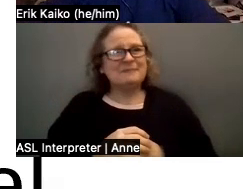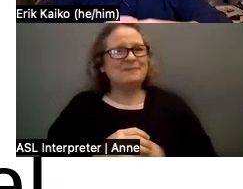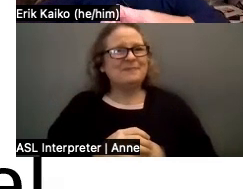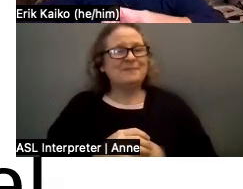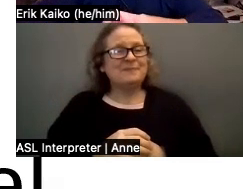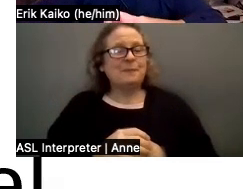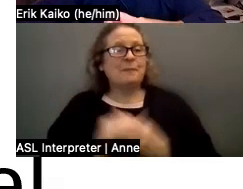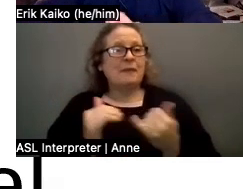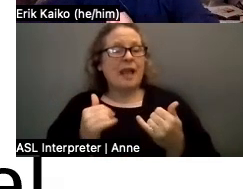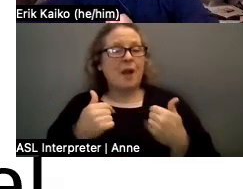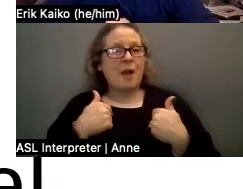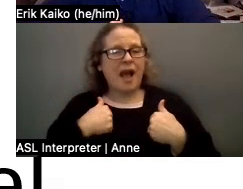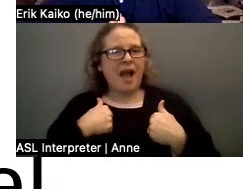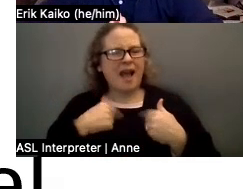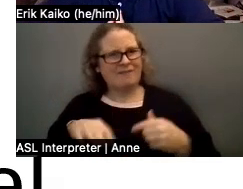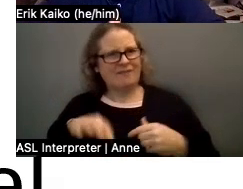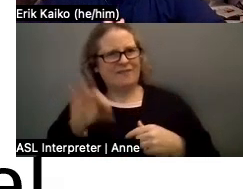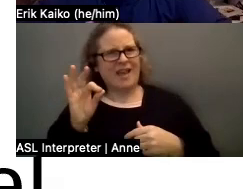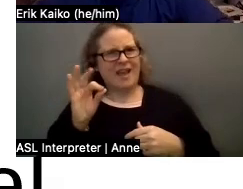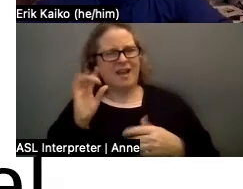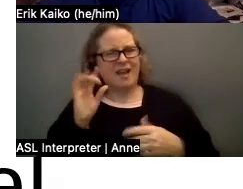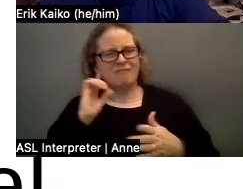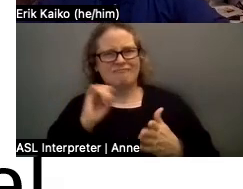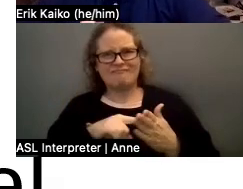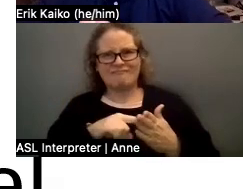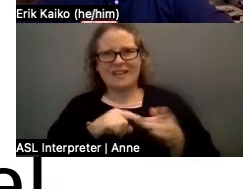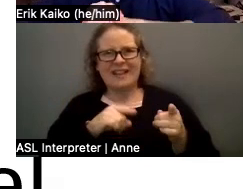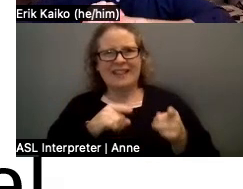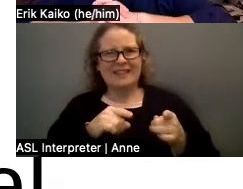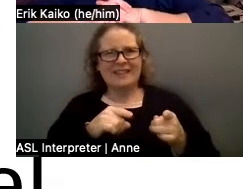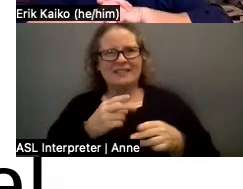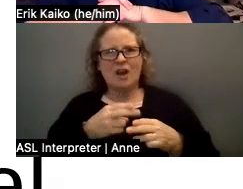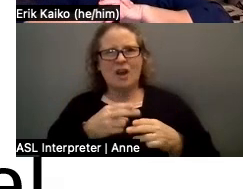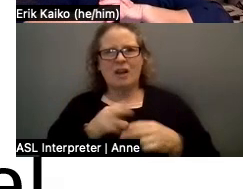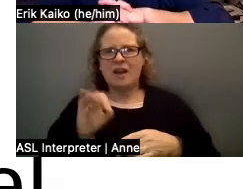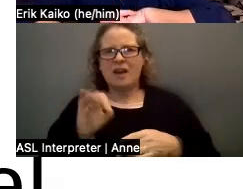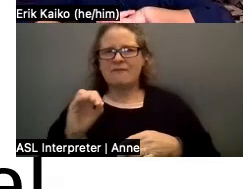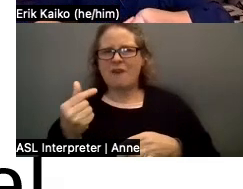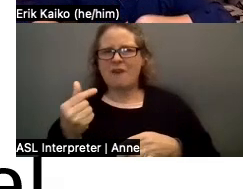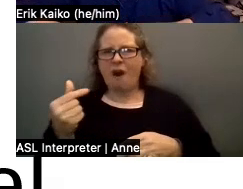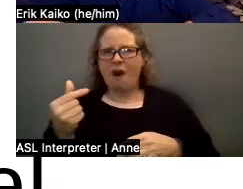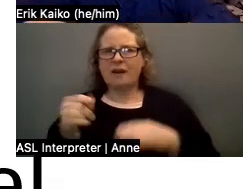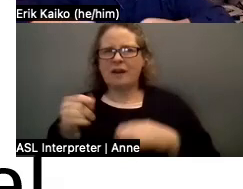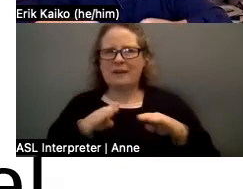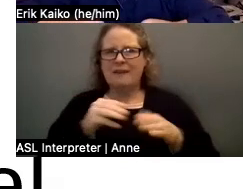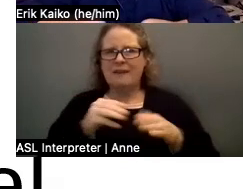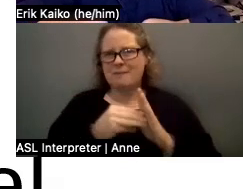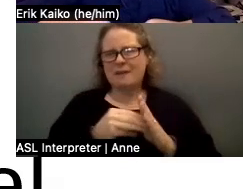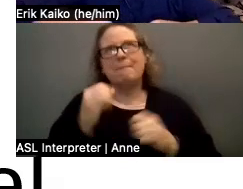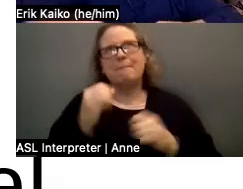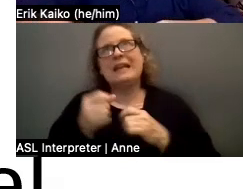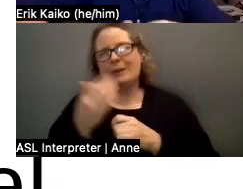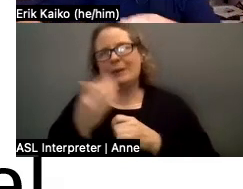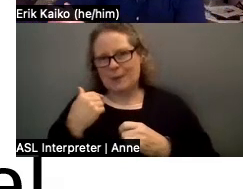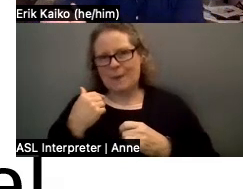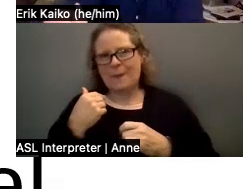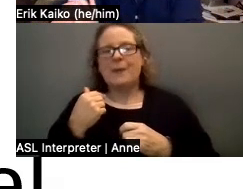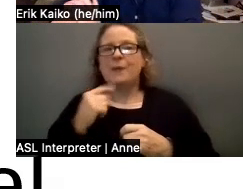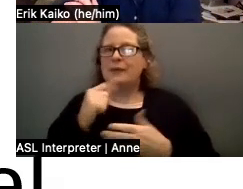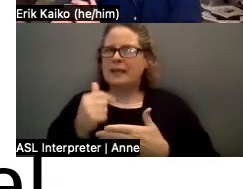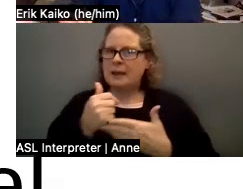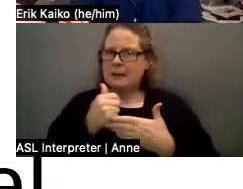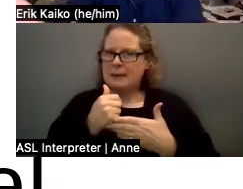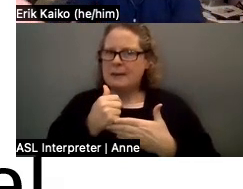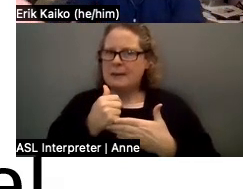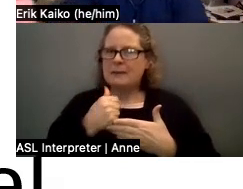So I came across this thing called the fog behavior model at this point many years ago, and it really helps when I think about